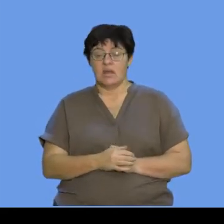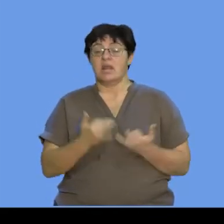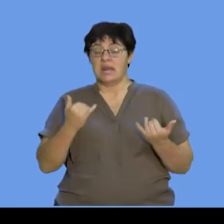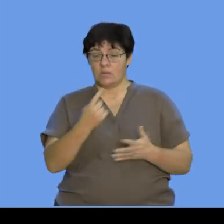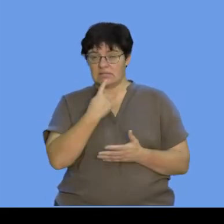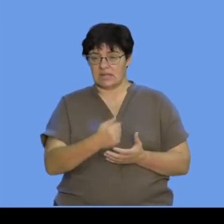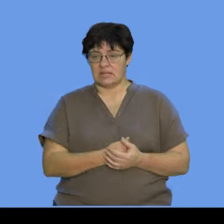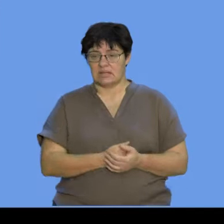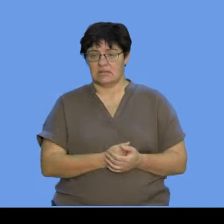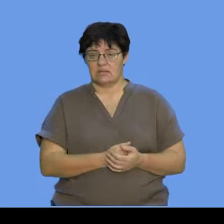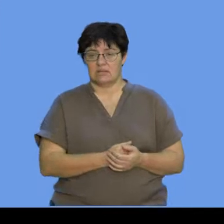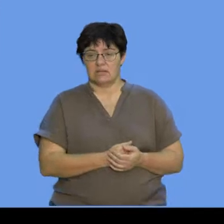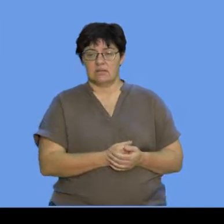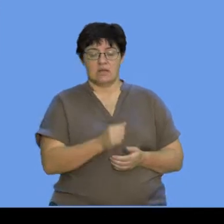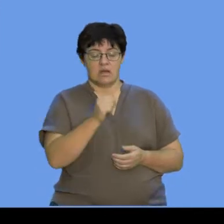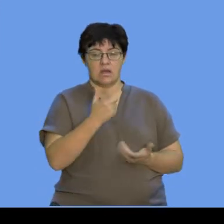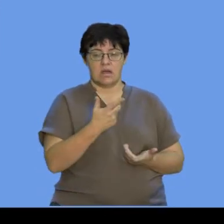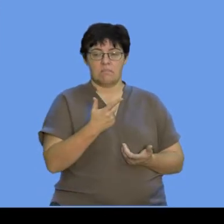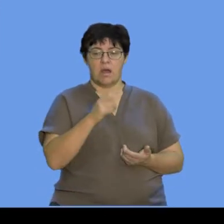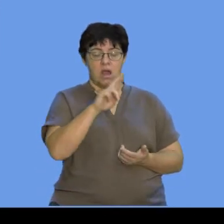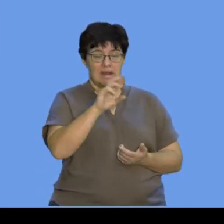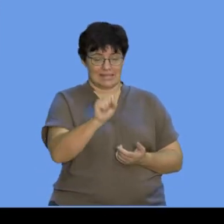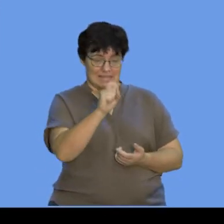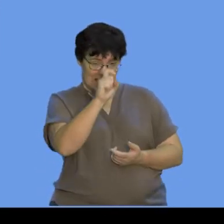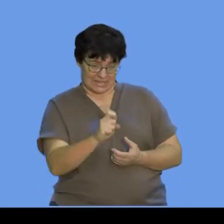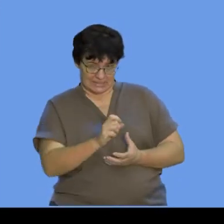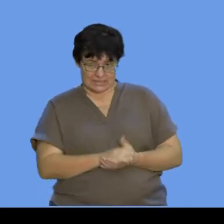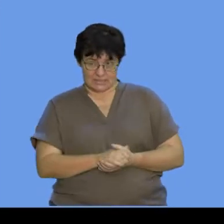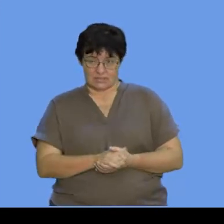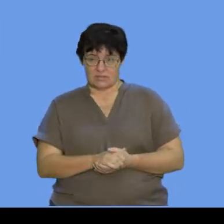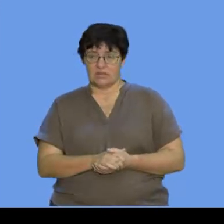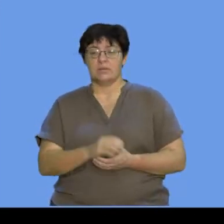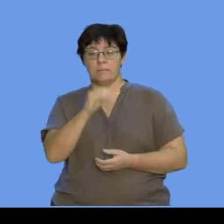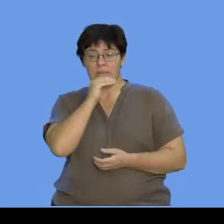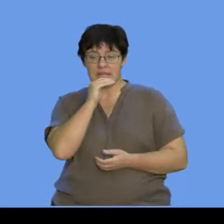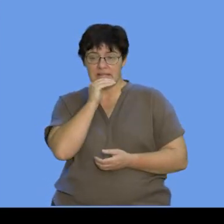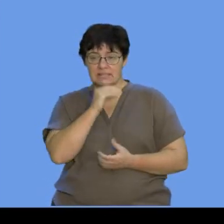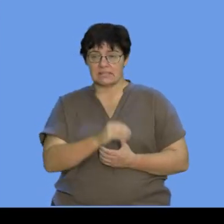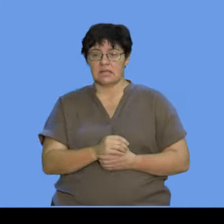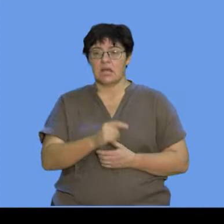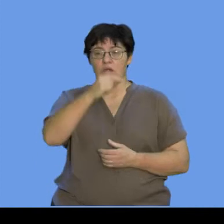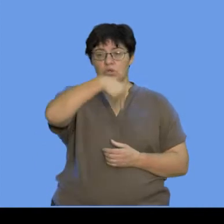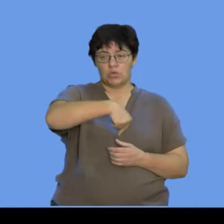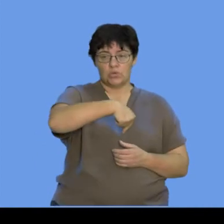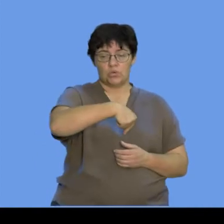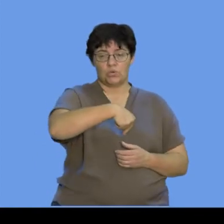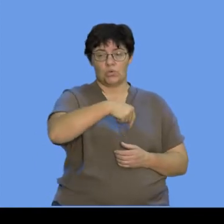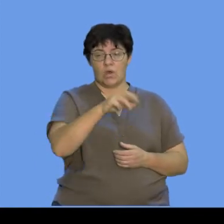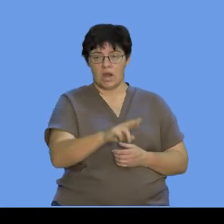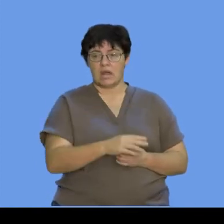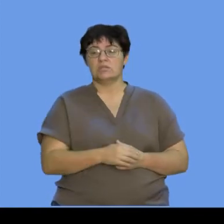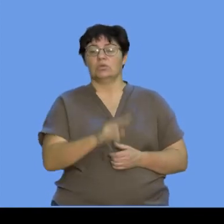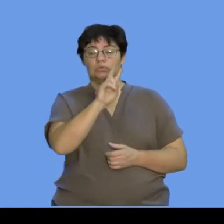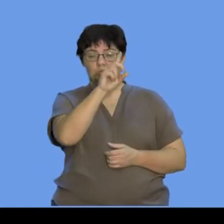will then say, let me let my RS to be X. It makes QR or my RQ